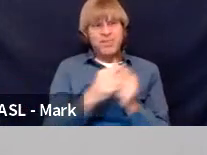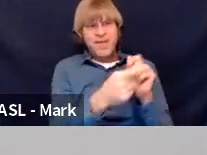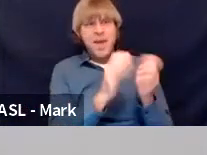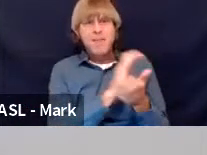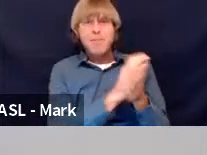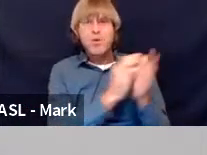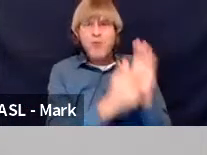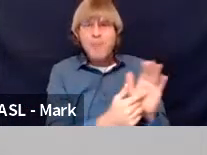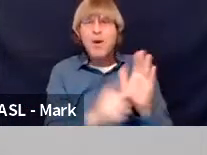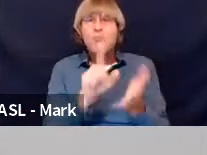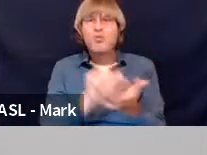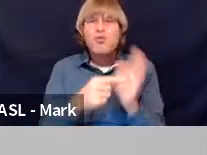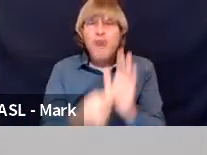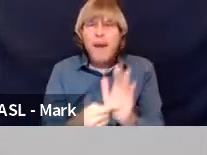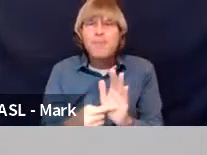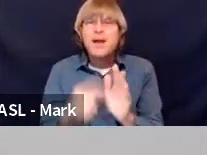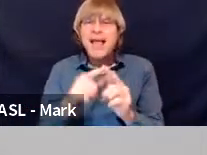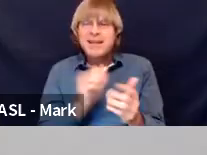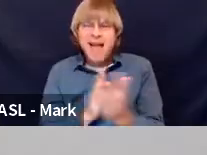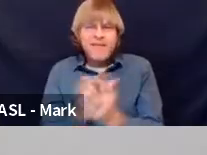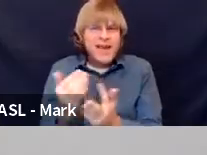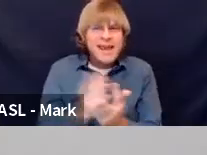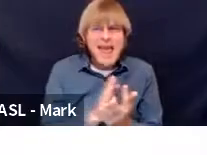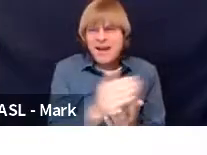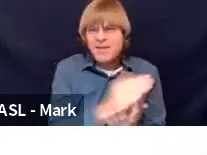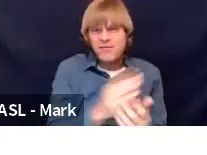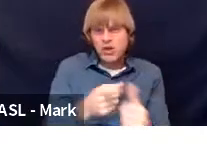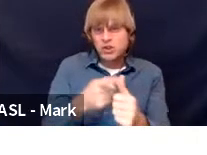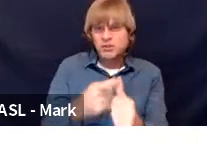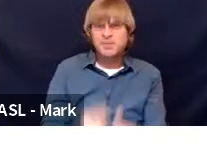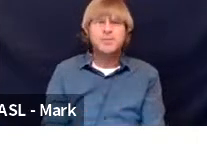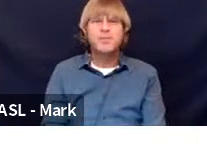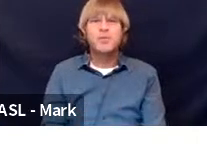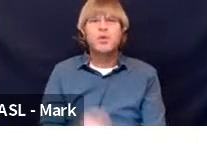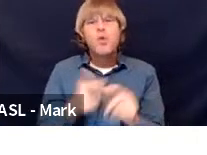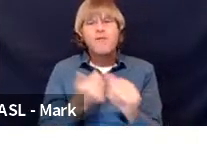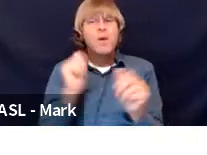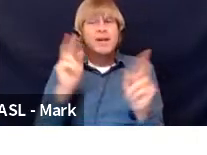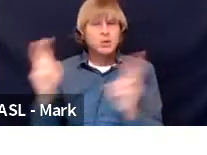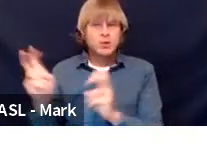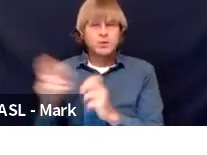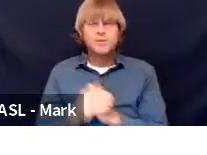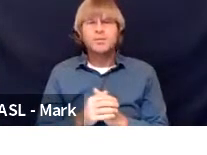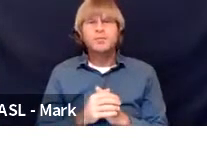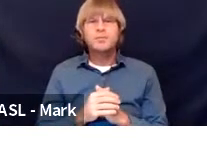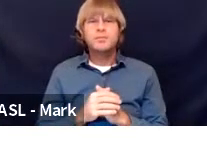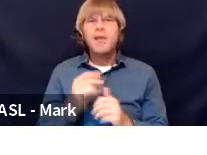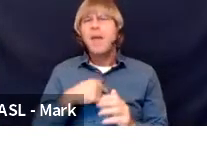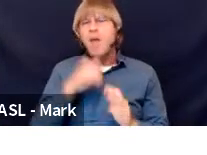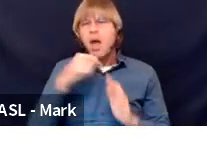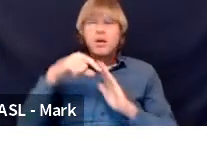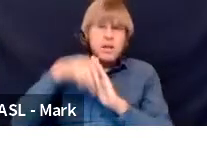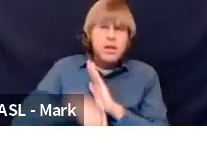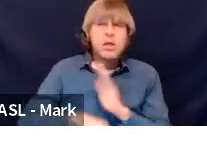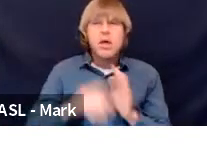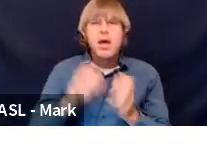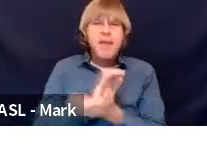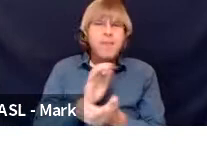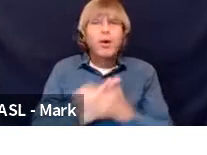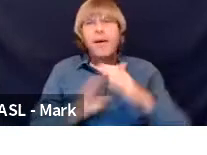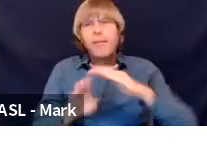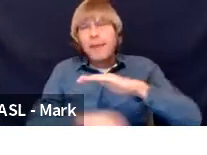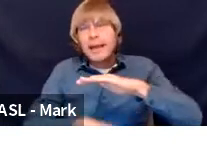paper rep, we can help you navigate that ahead of time to avoid issues. Now, I'm not going to get into a whole paper basics over